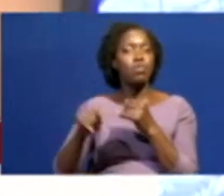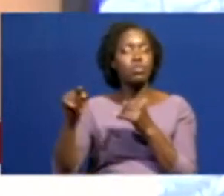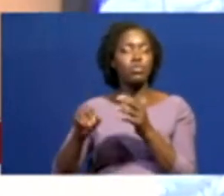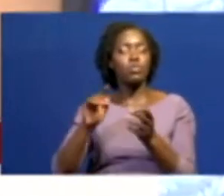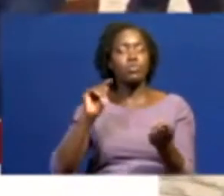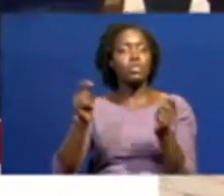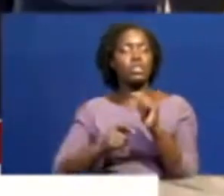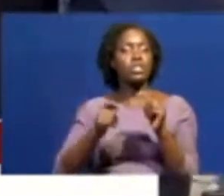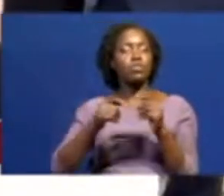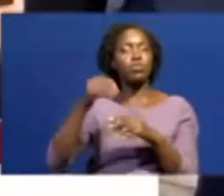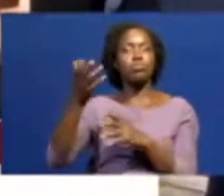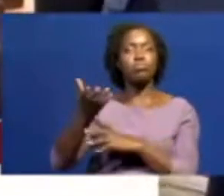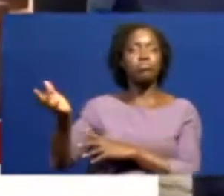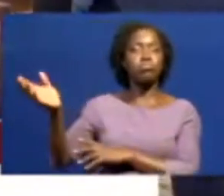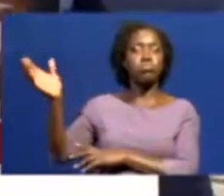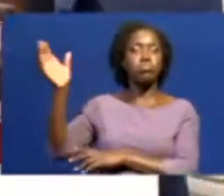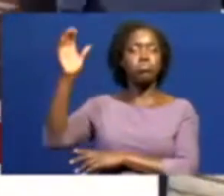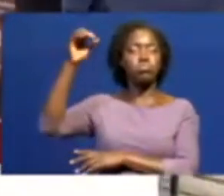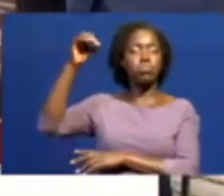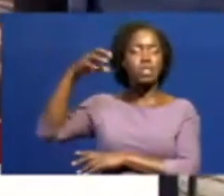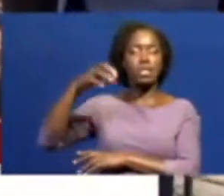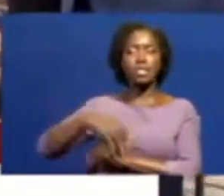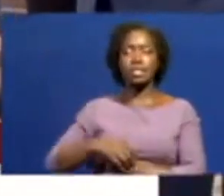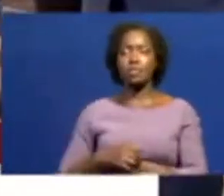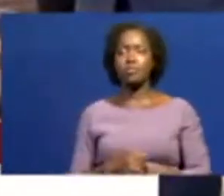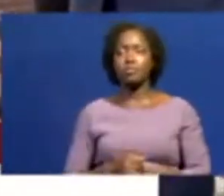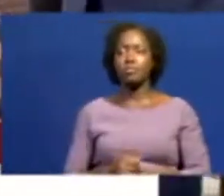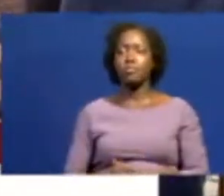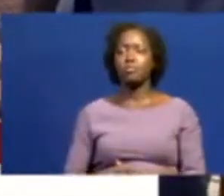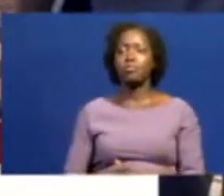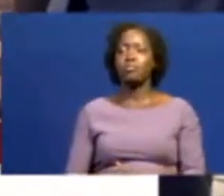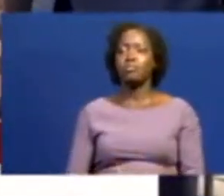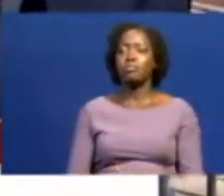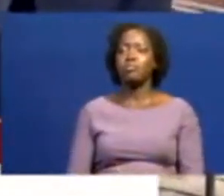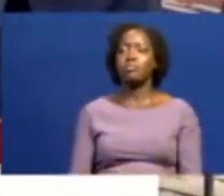migrating to satellites? Edna Murungi, reporting for Prime Edition.